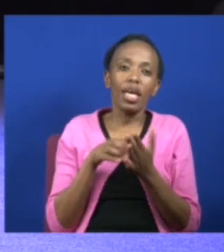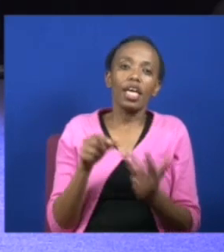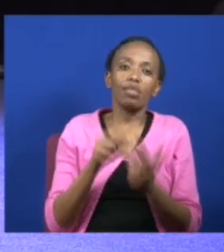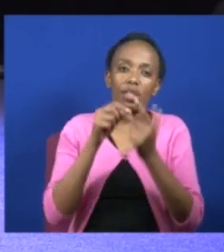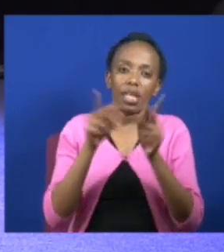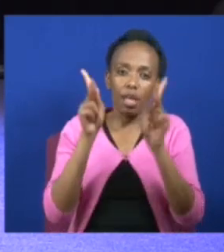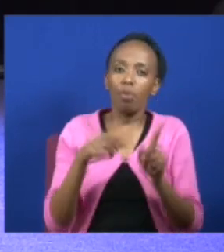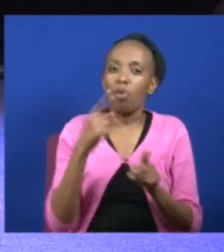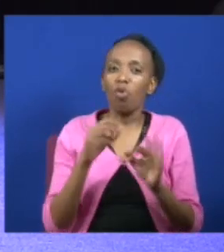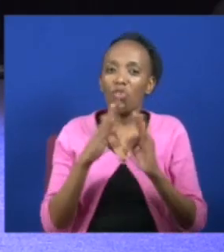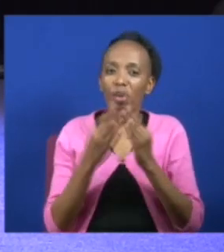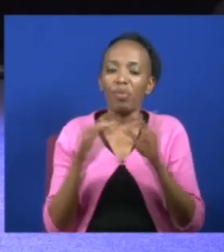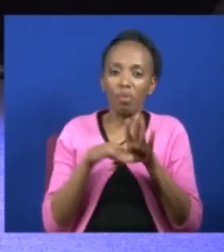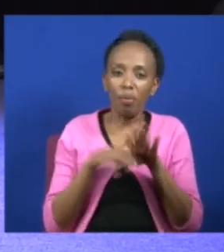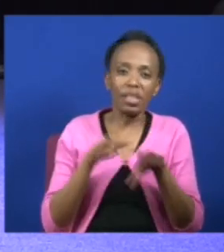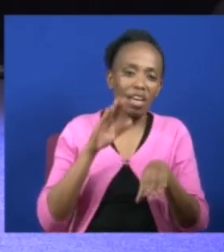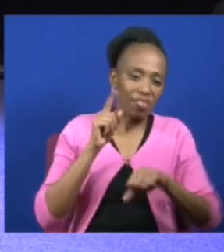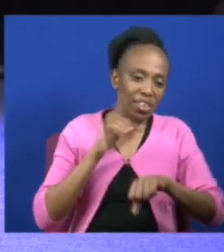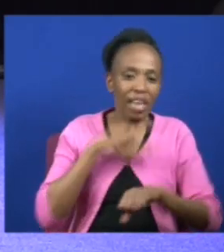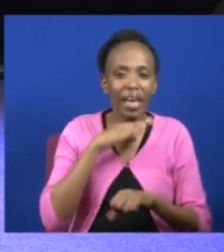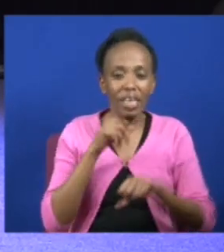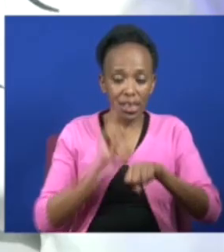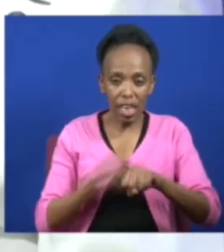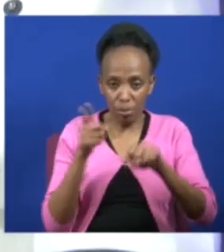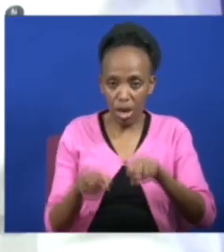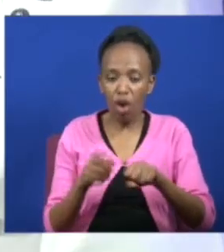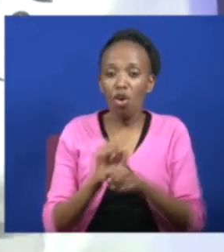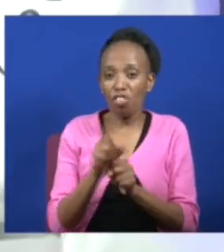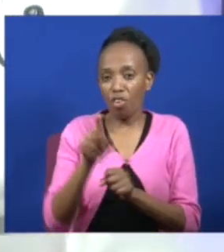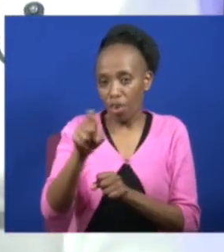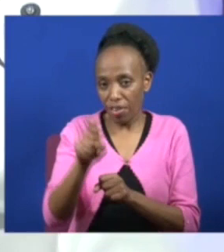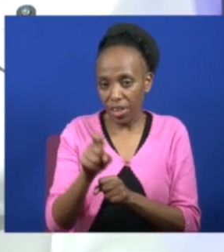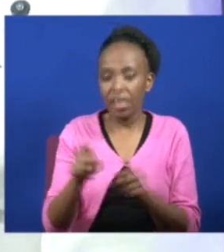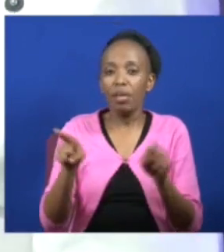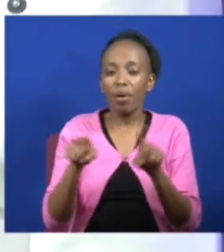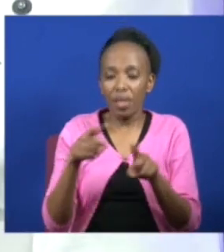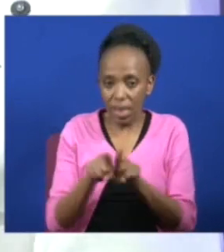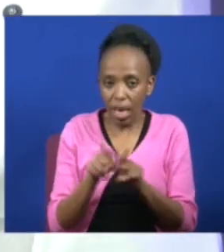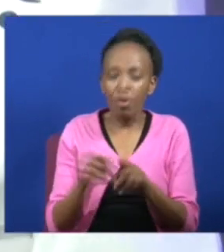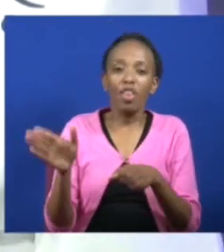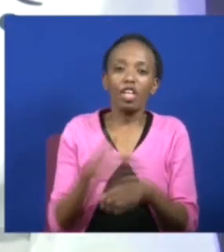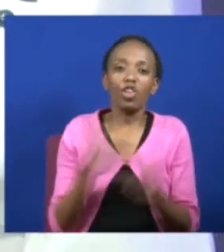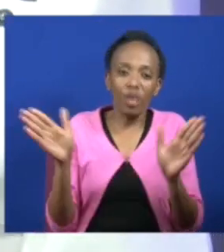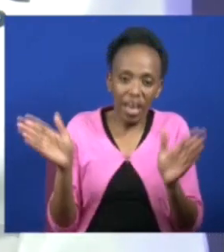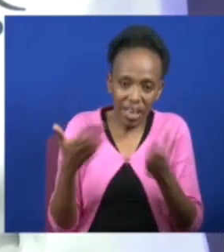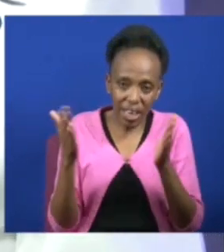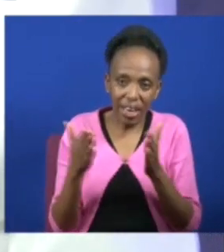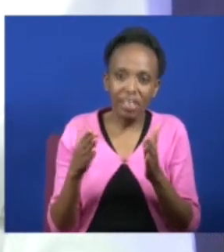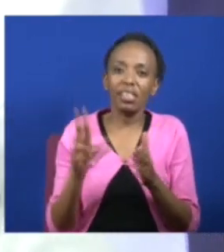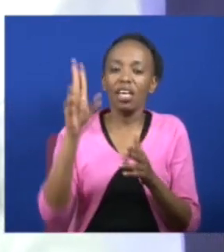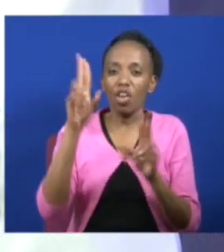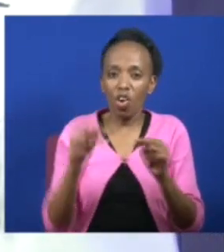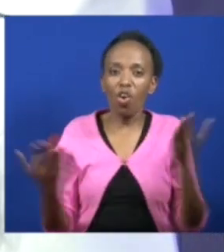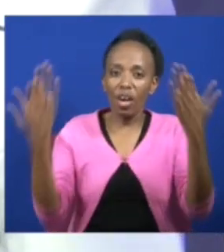who have been bereaved, even in this time of COVID-19. And the hymn encourages us, there is no night so